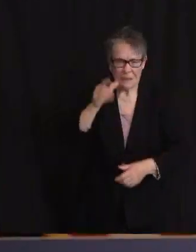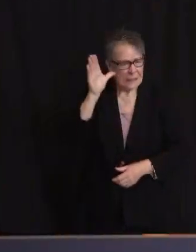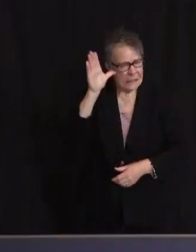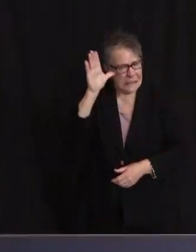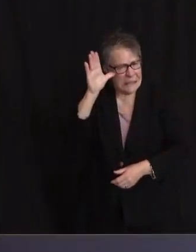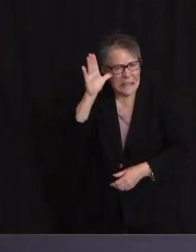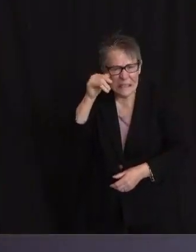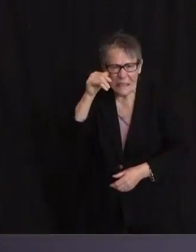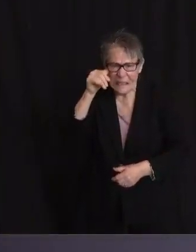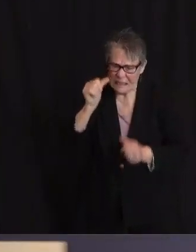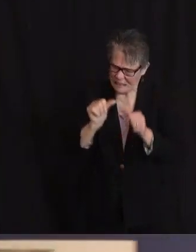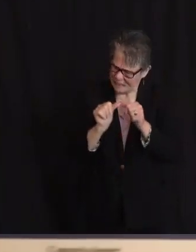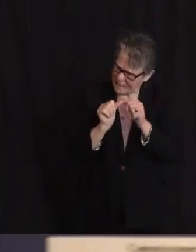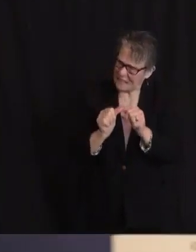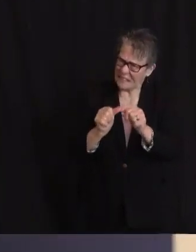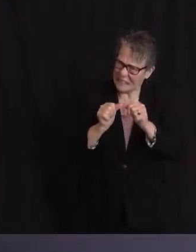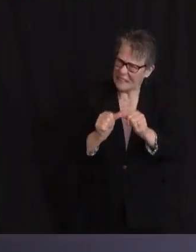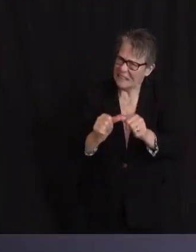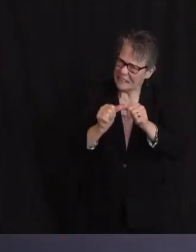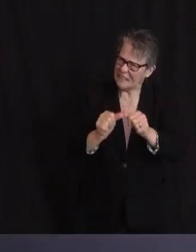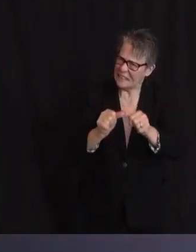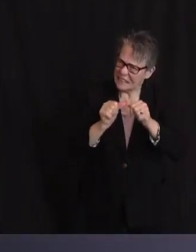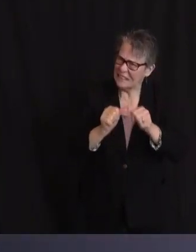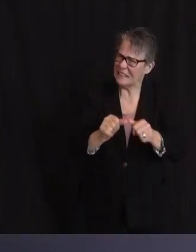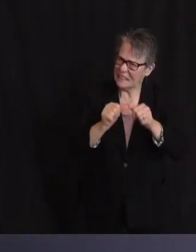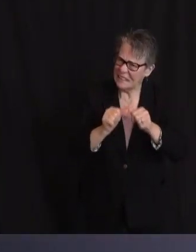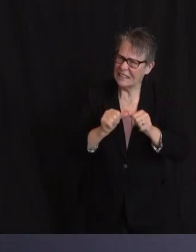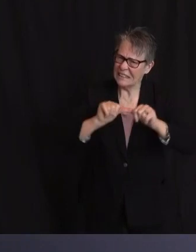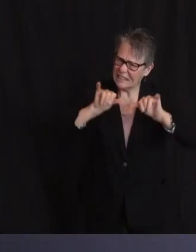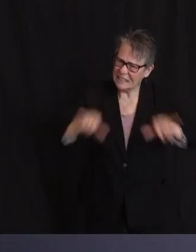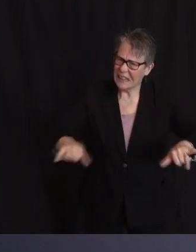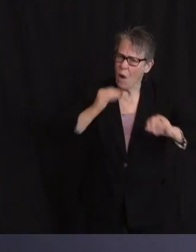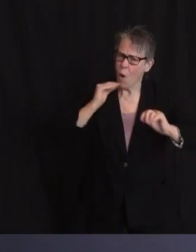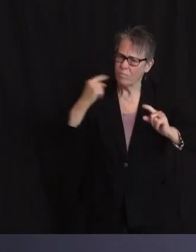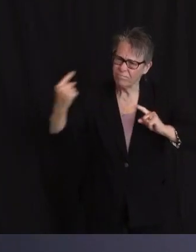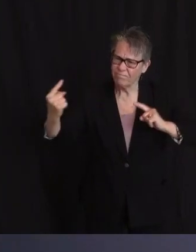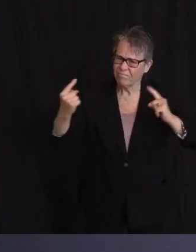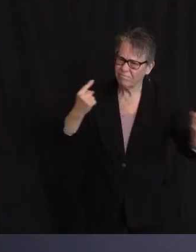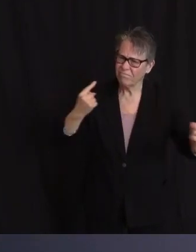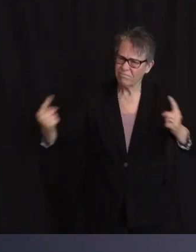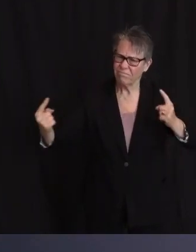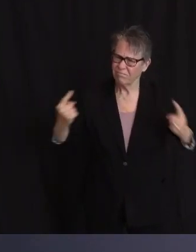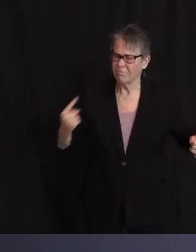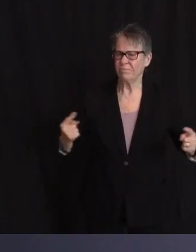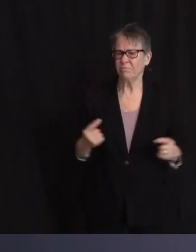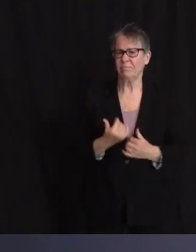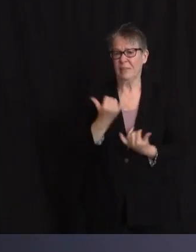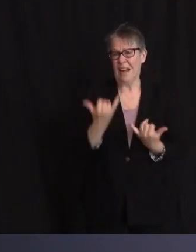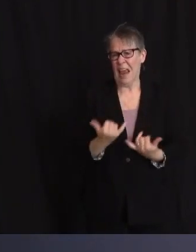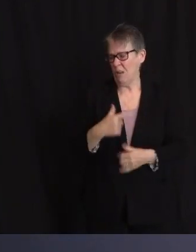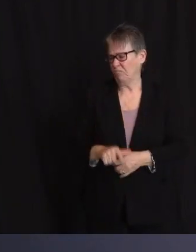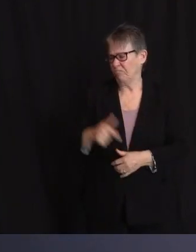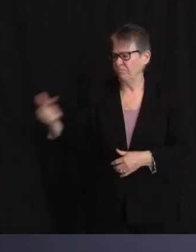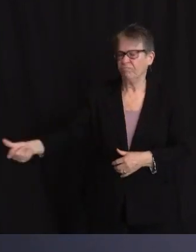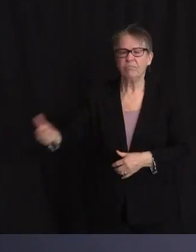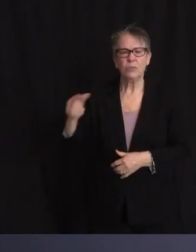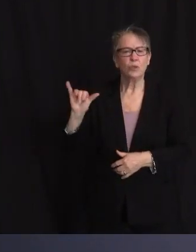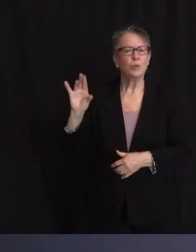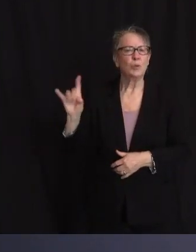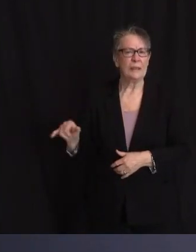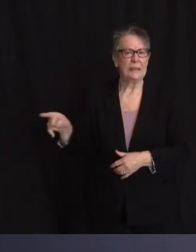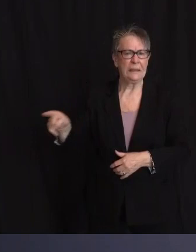Thank you, Governor, and good afternoon. Well, the state surveyors continue to visit our long-term care facilities to